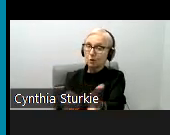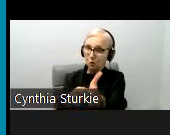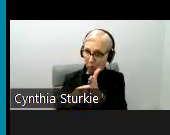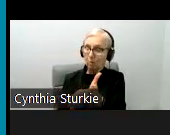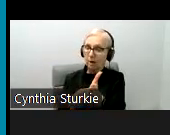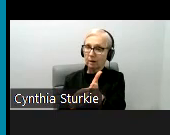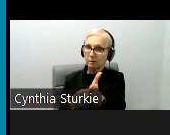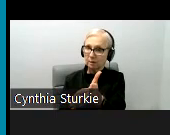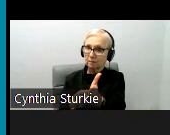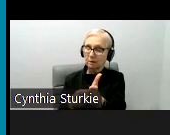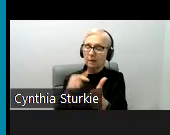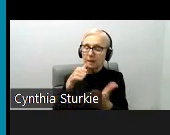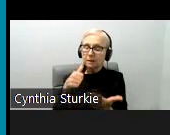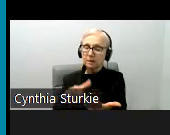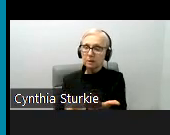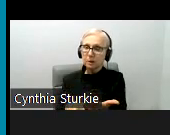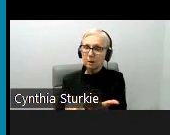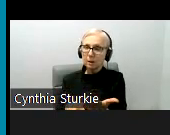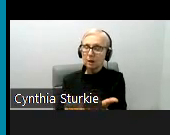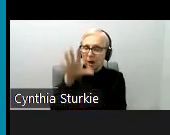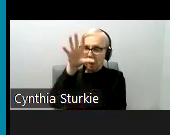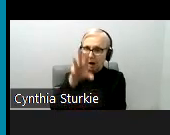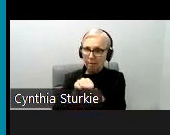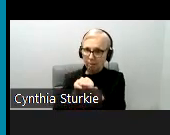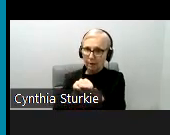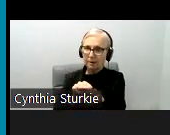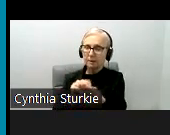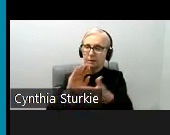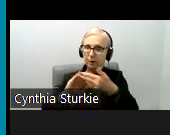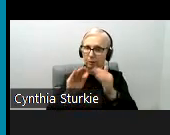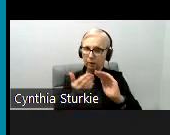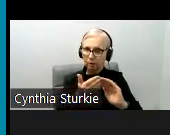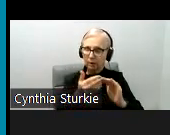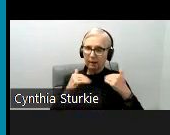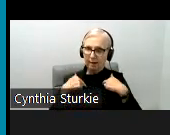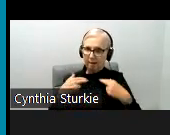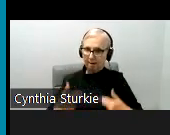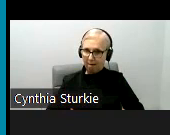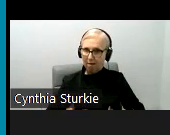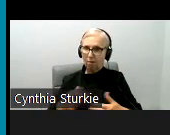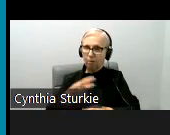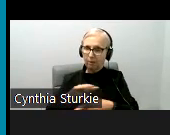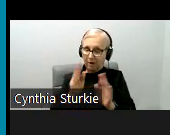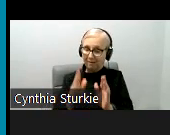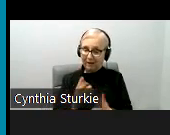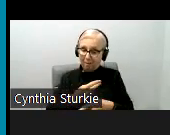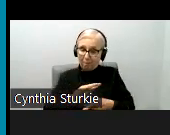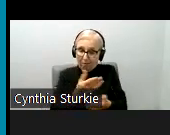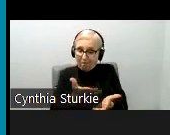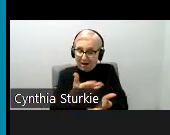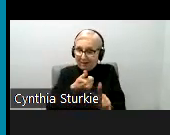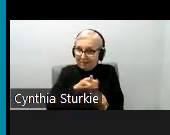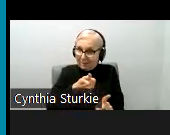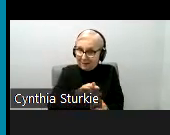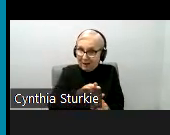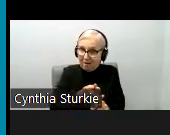And just as a note, comprehensive community behavioral health providers can provide the service themselves or contract